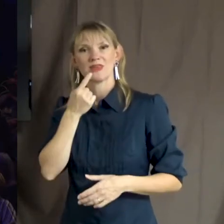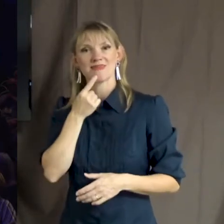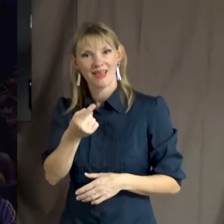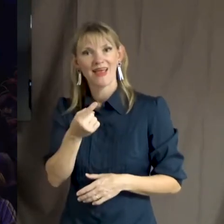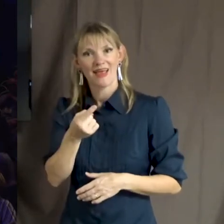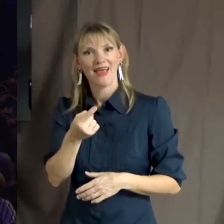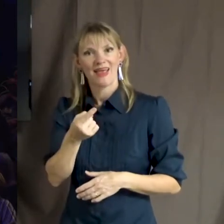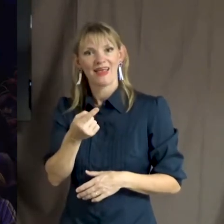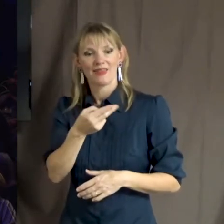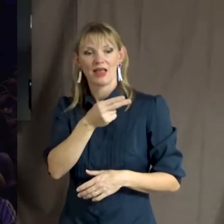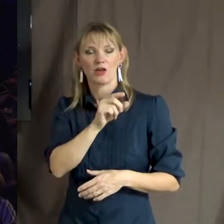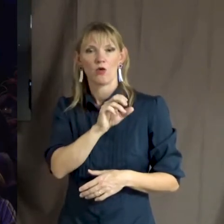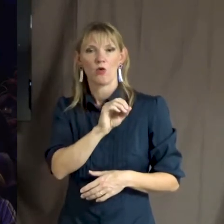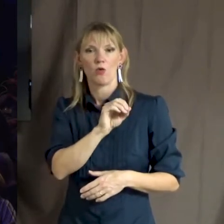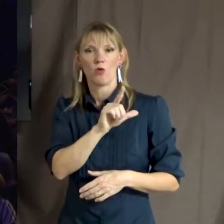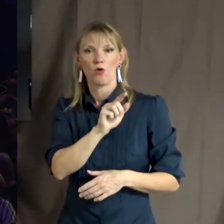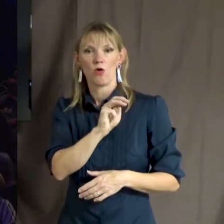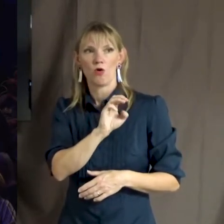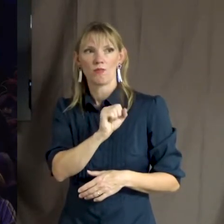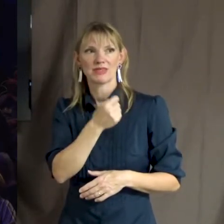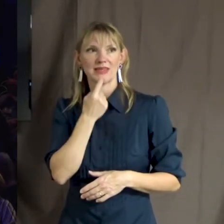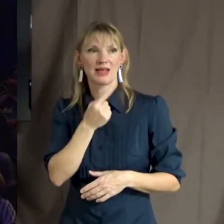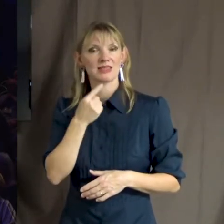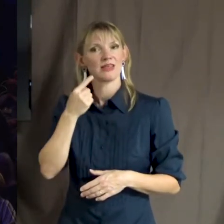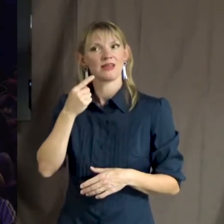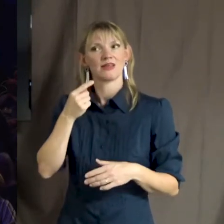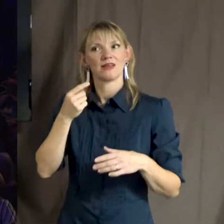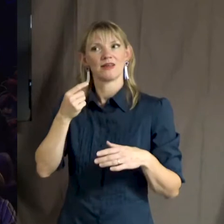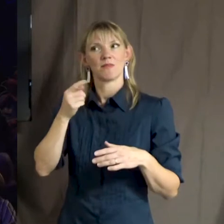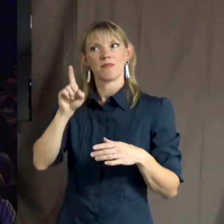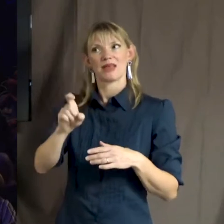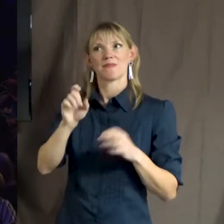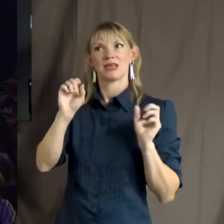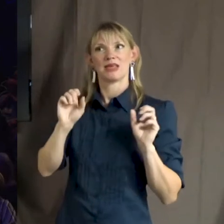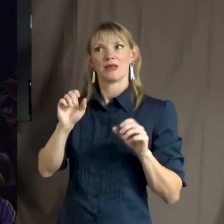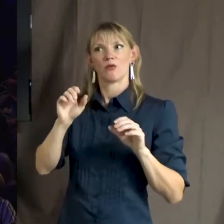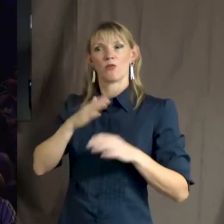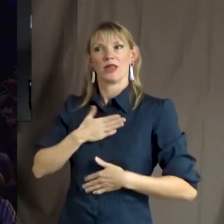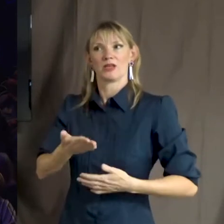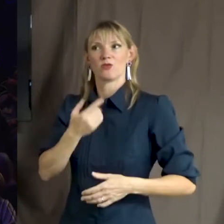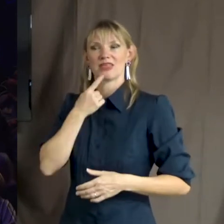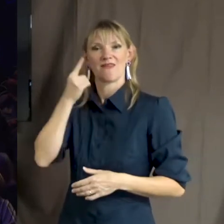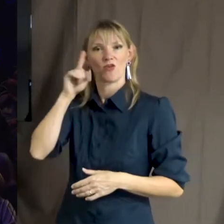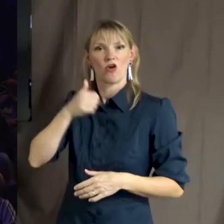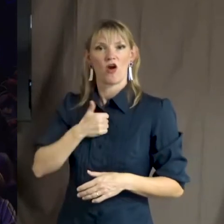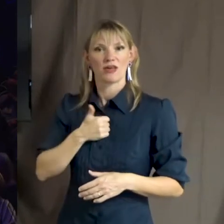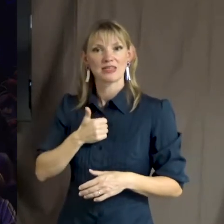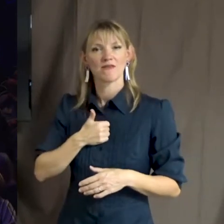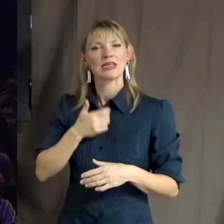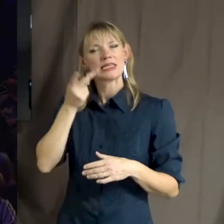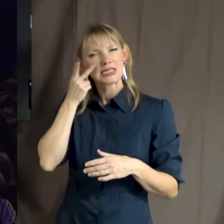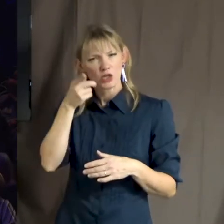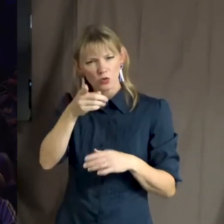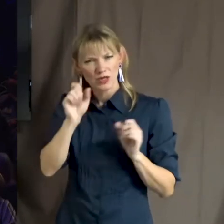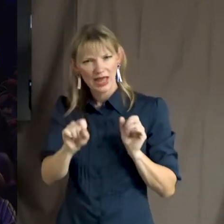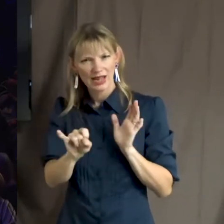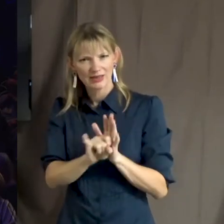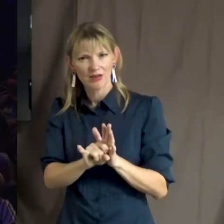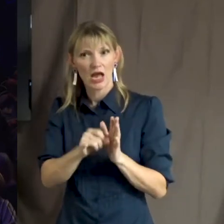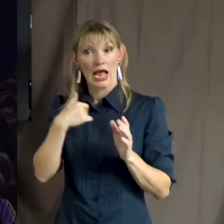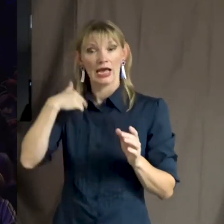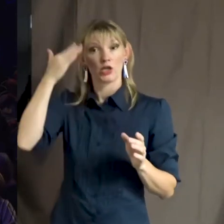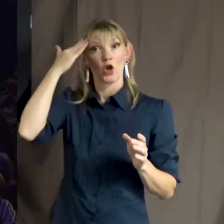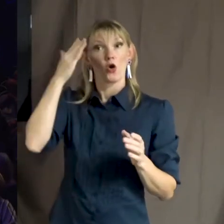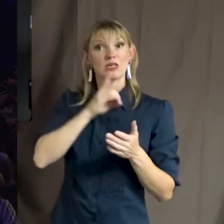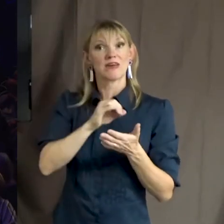Holmes speaks for our country, for ourselves. See if you can identify with saying, I know divine